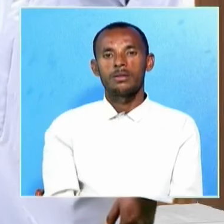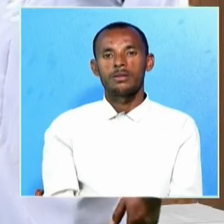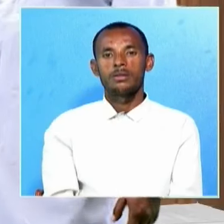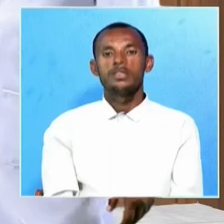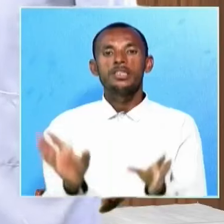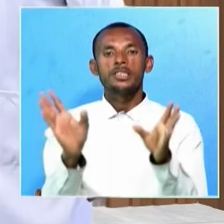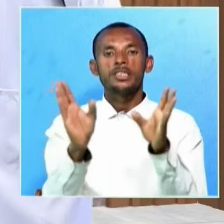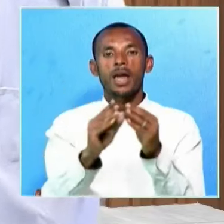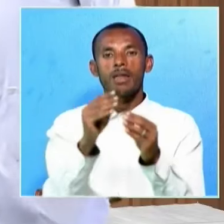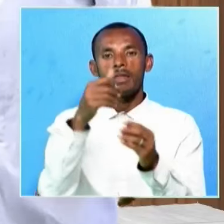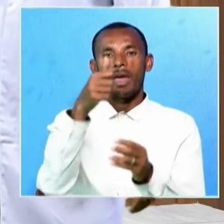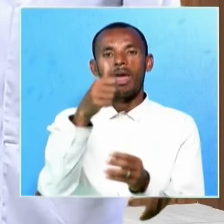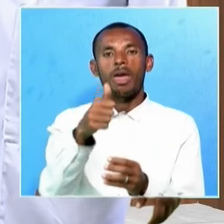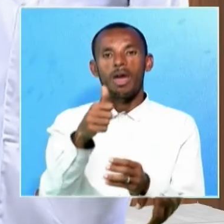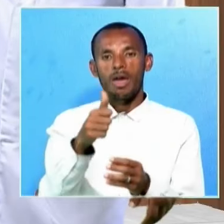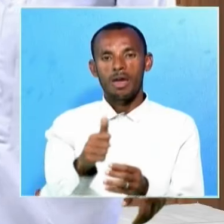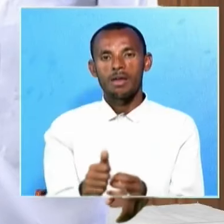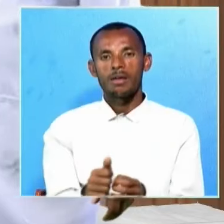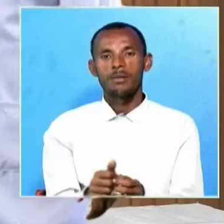Set A